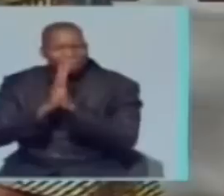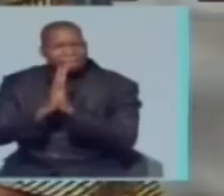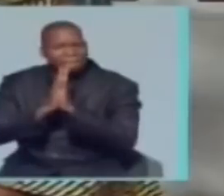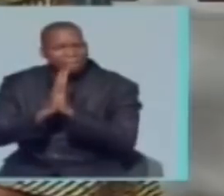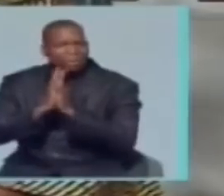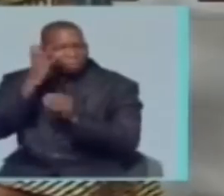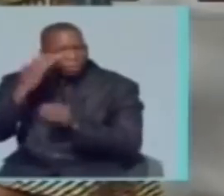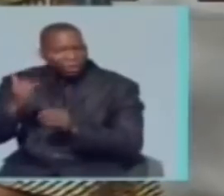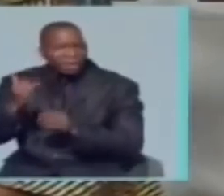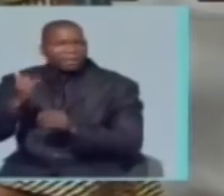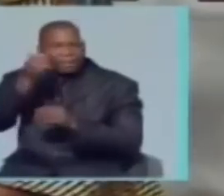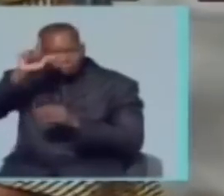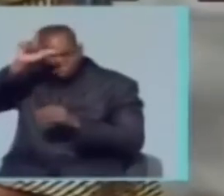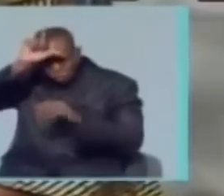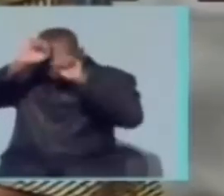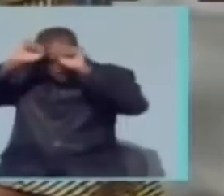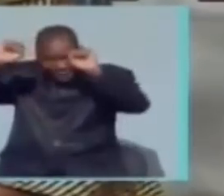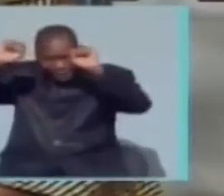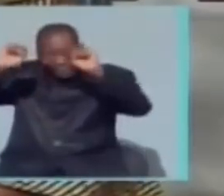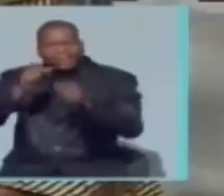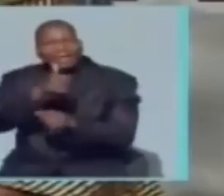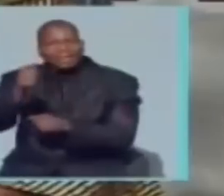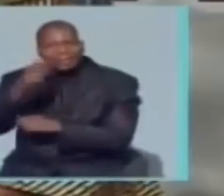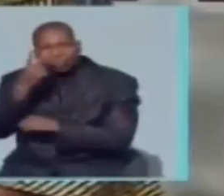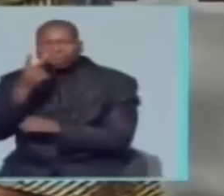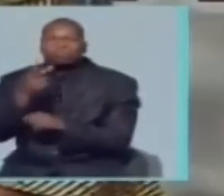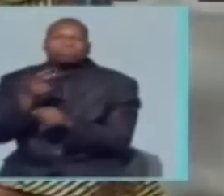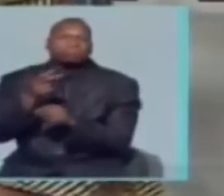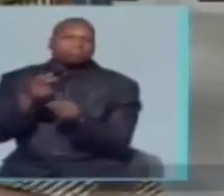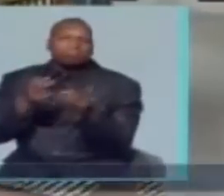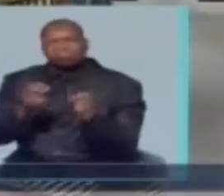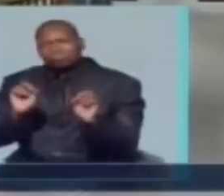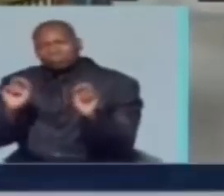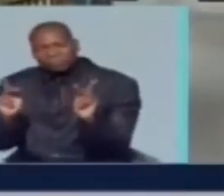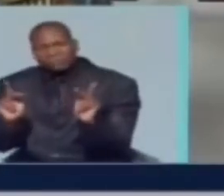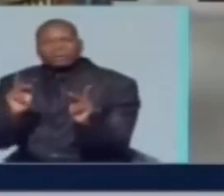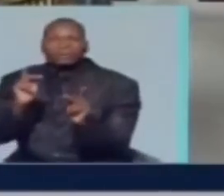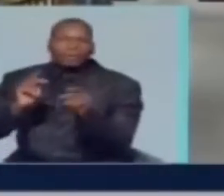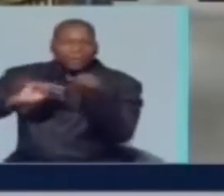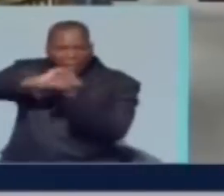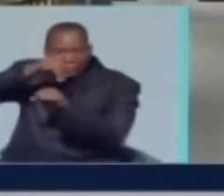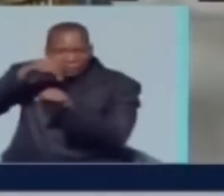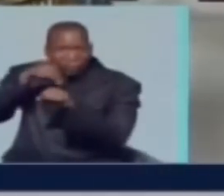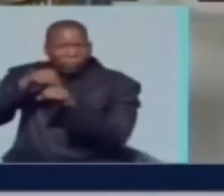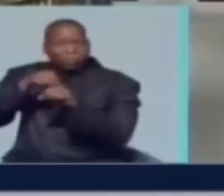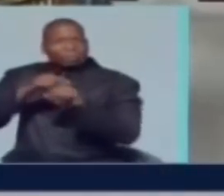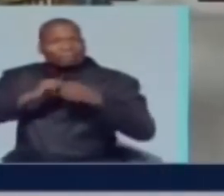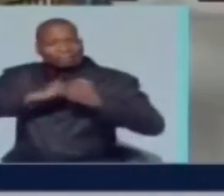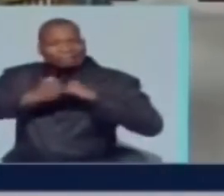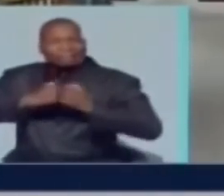President Lungu and many others saw it fit that sometimes when a nation is faced with